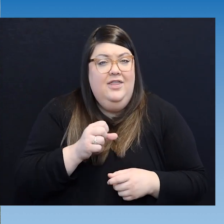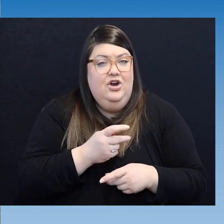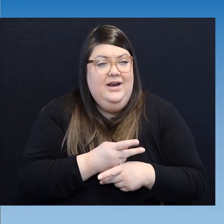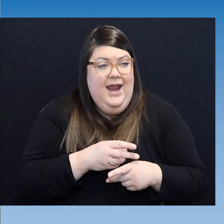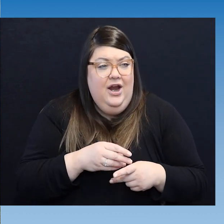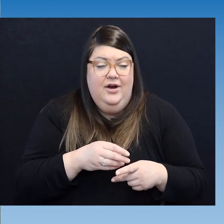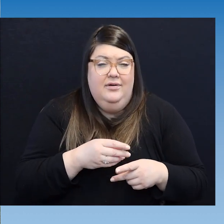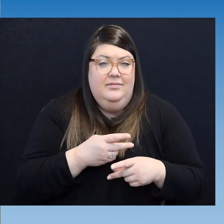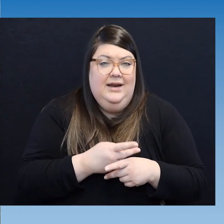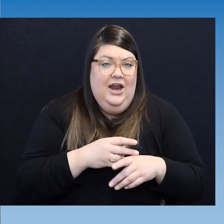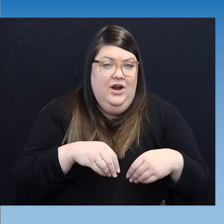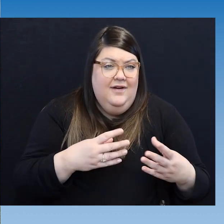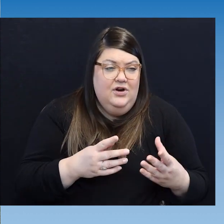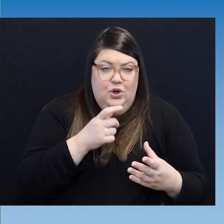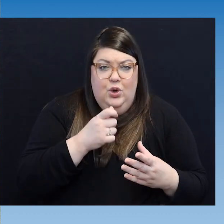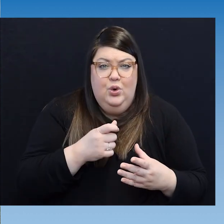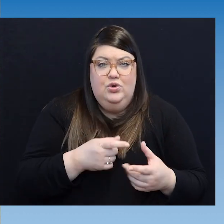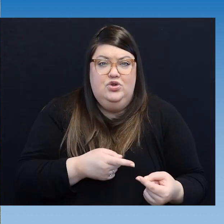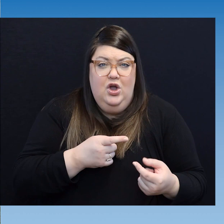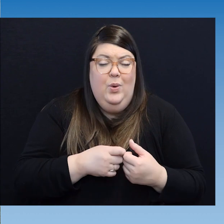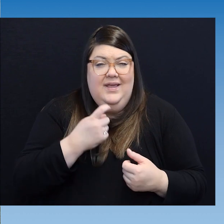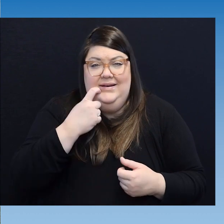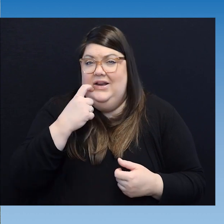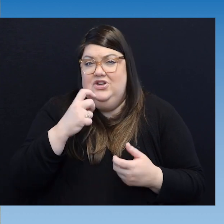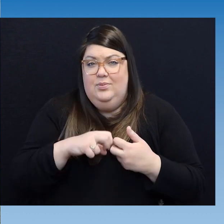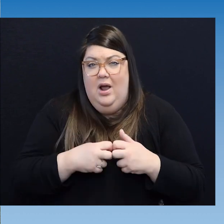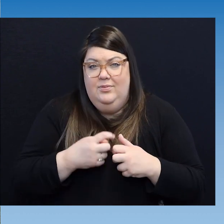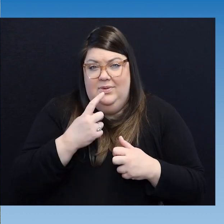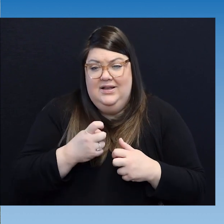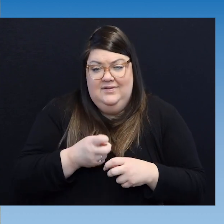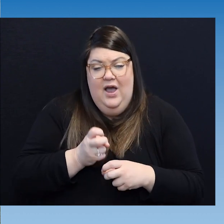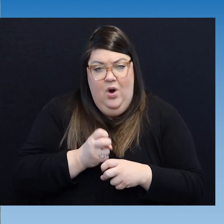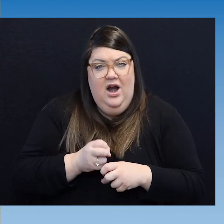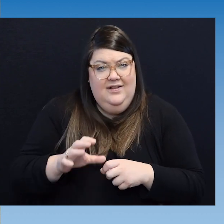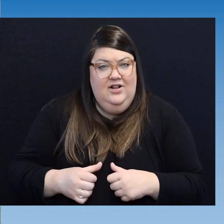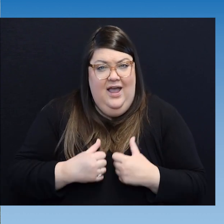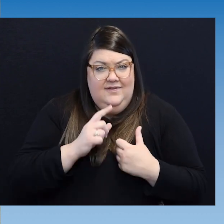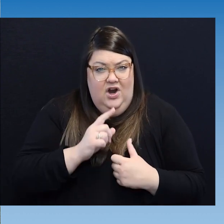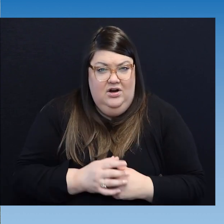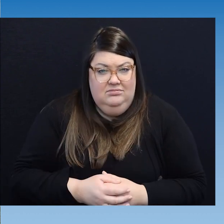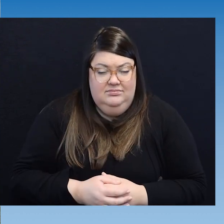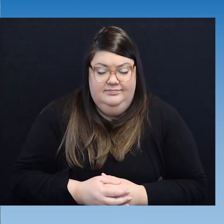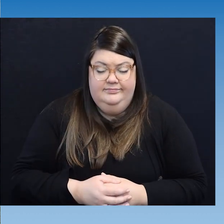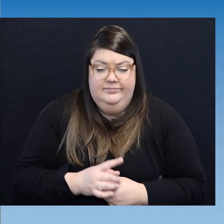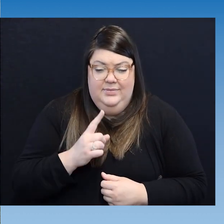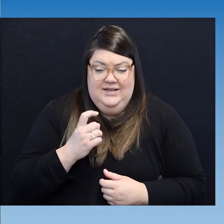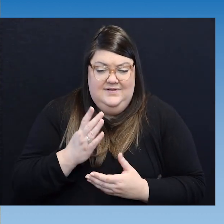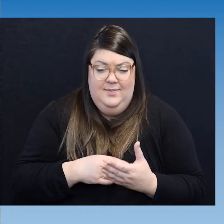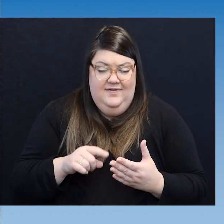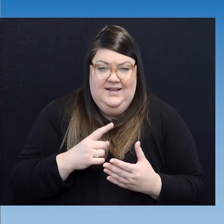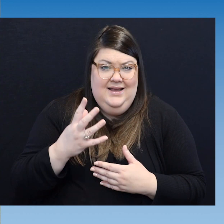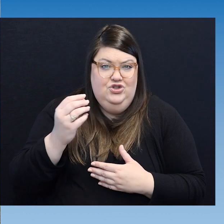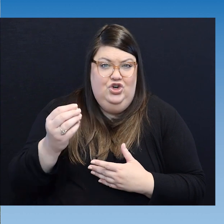struggle with, you know, with addiction problems because of how difficult their lives are because of some of